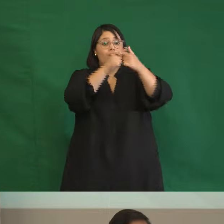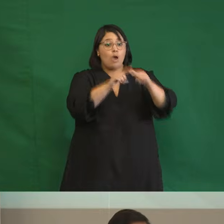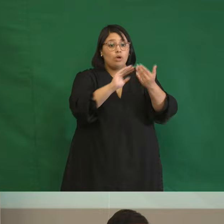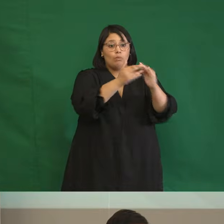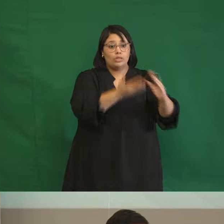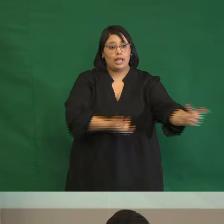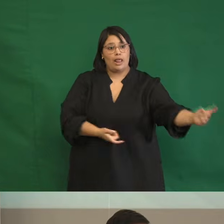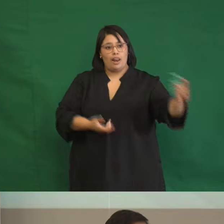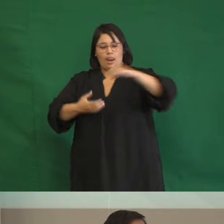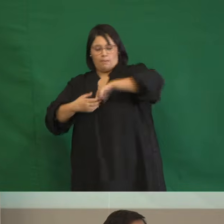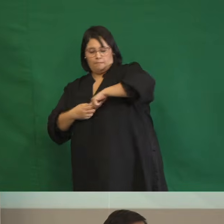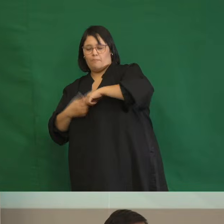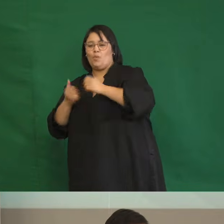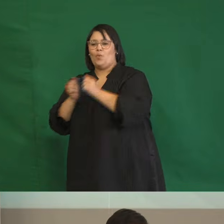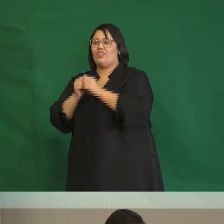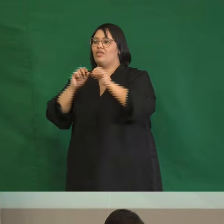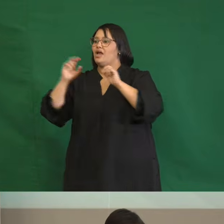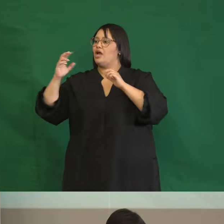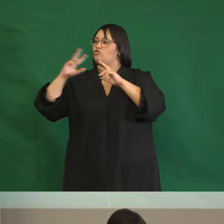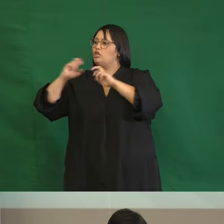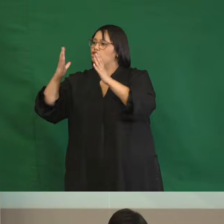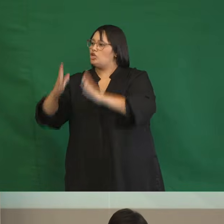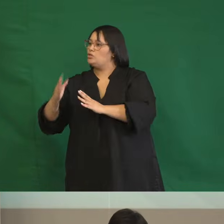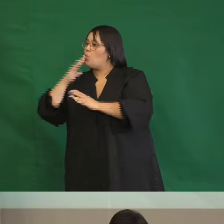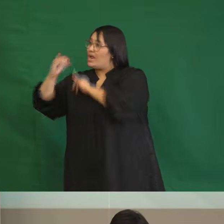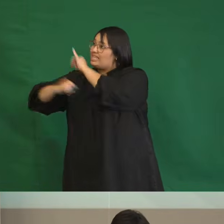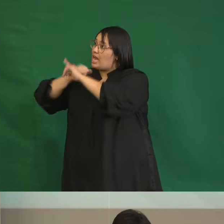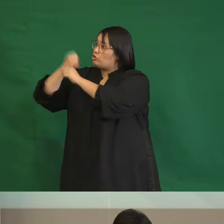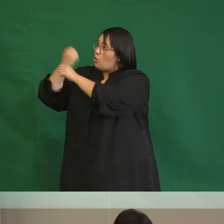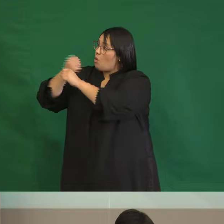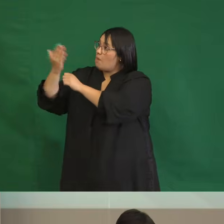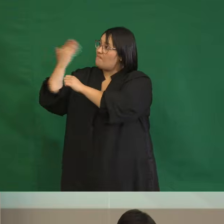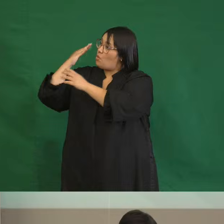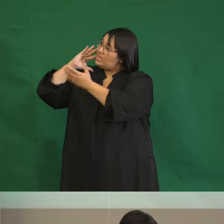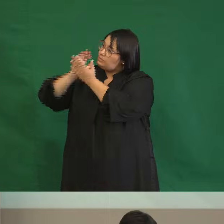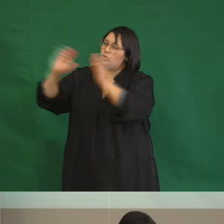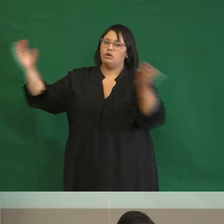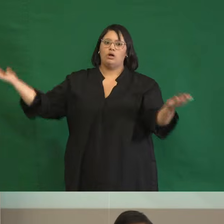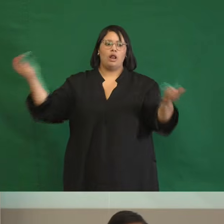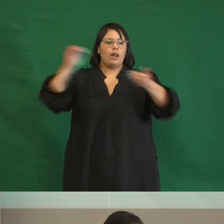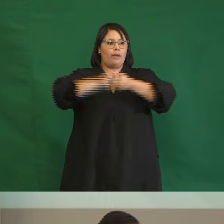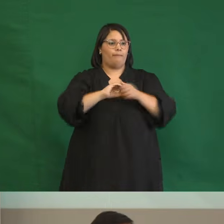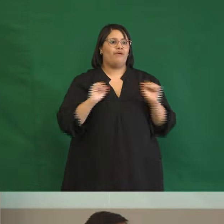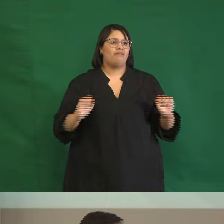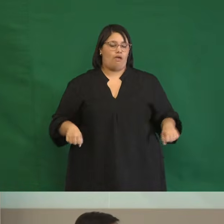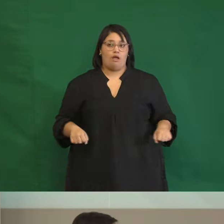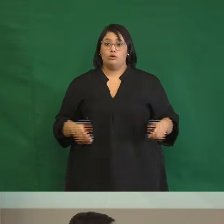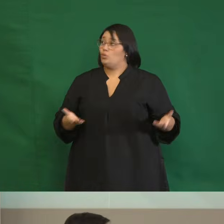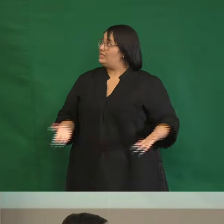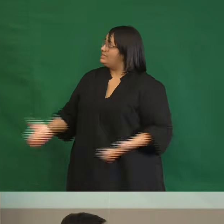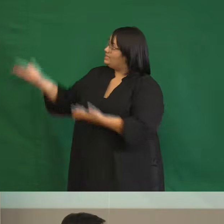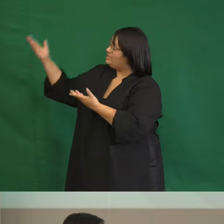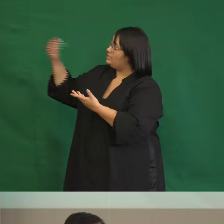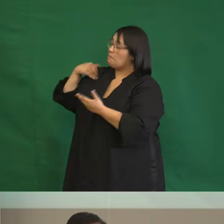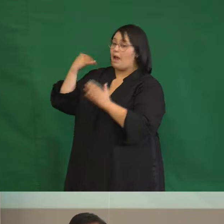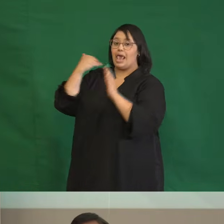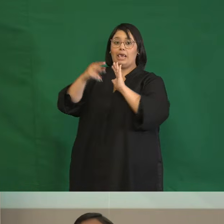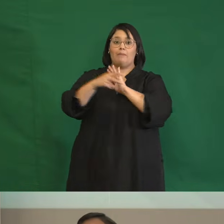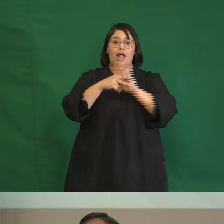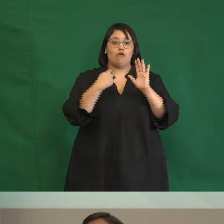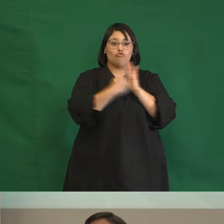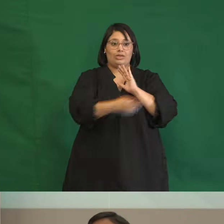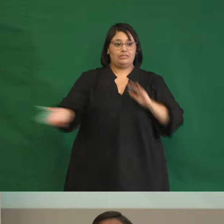community to the researchers who have done this on an international scale. There is my email address on